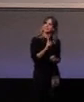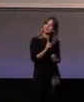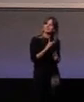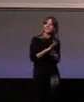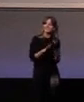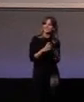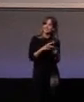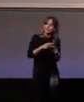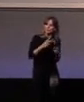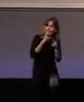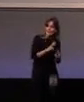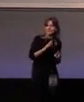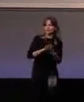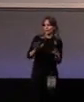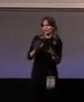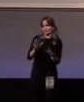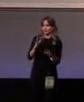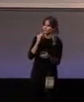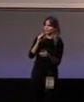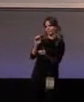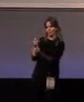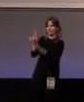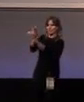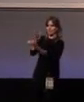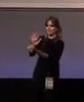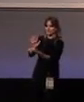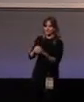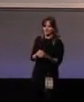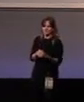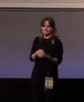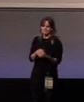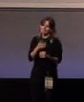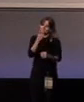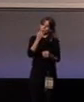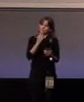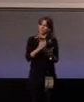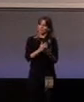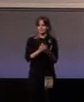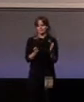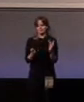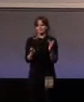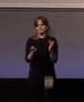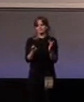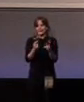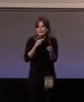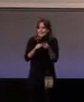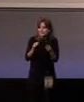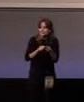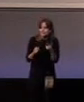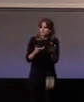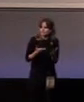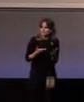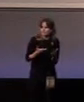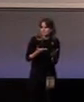ideology wt project is not de critical project de dia thames meet in de nemen